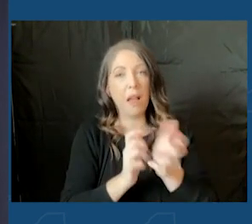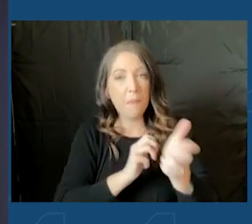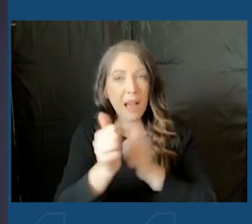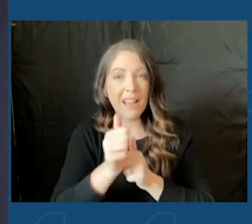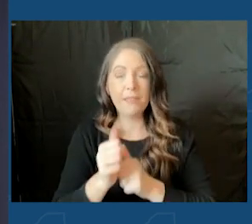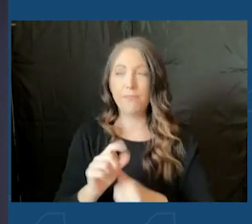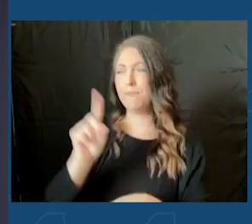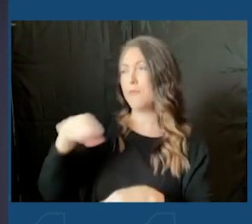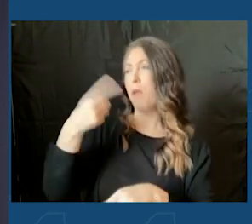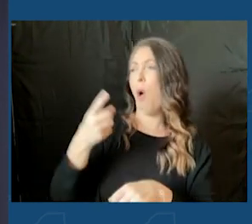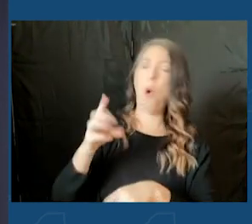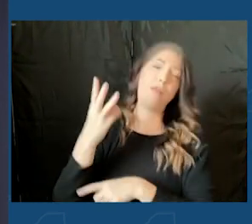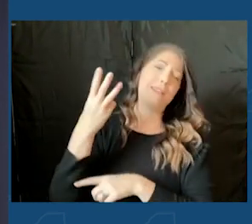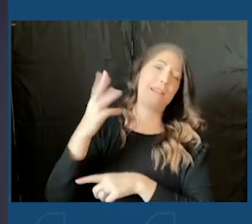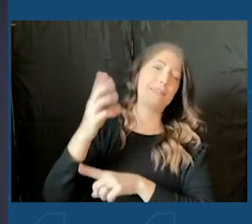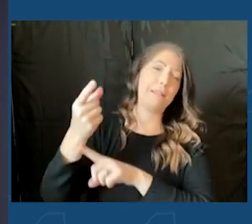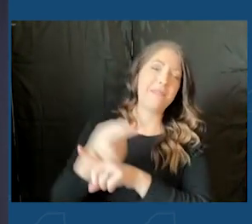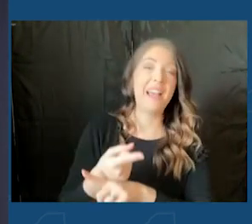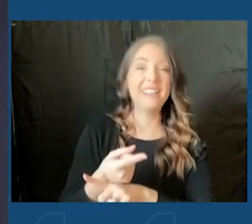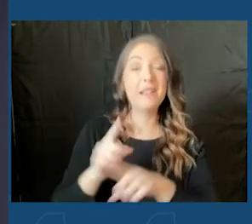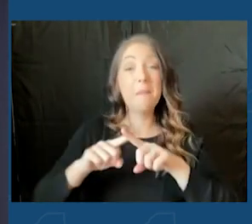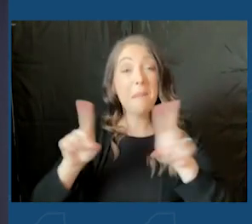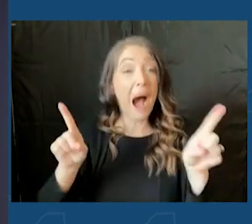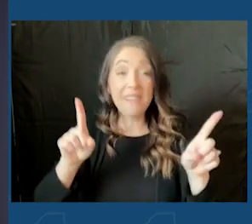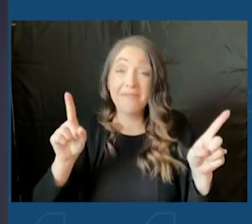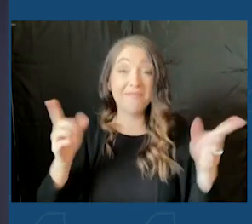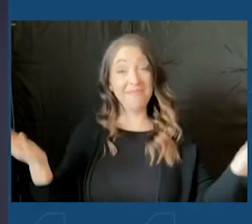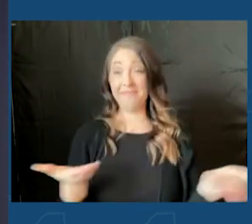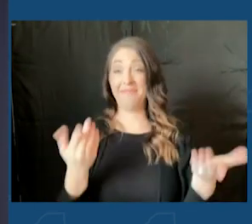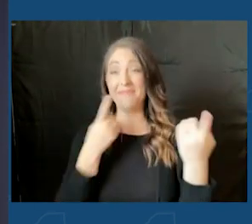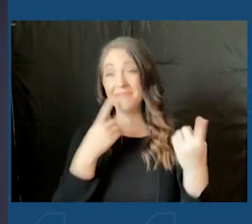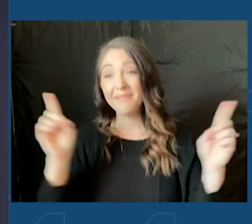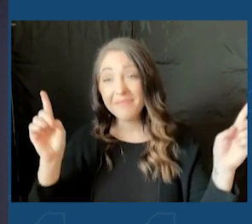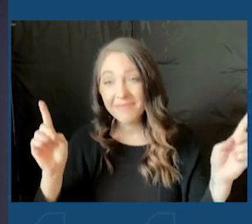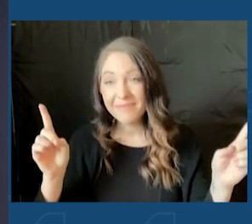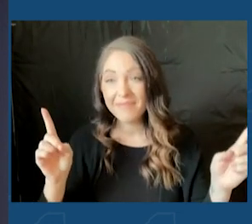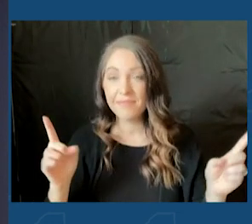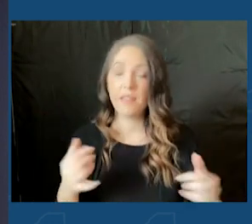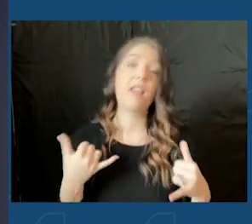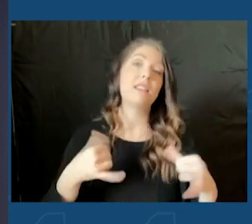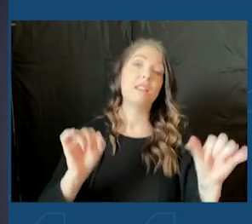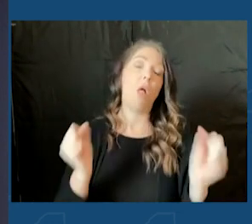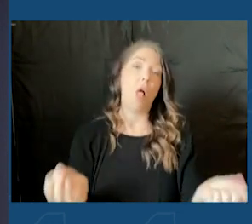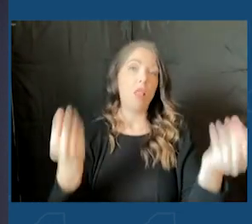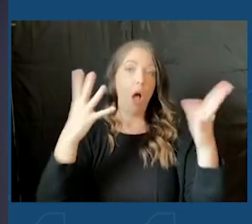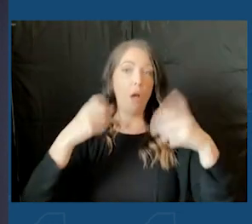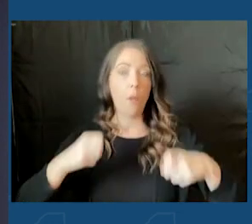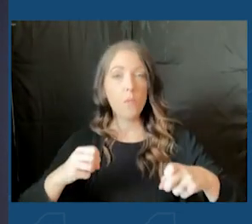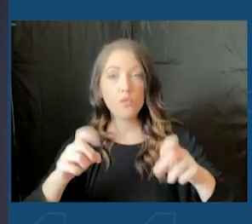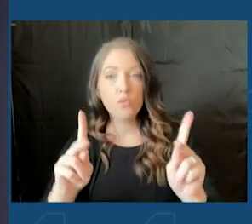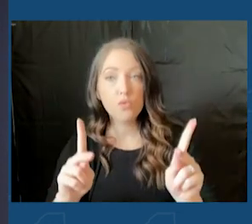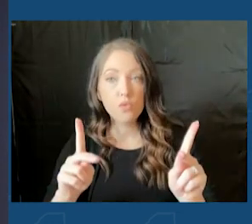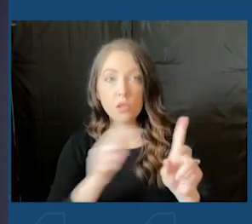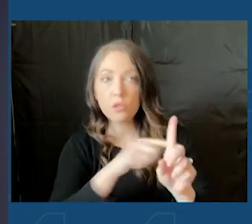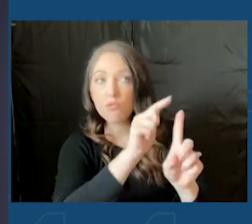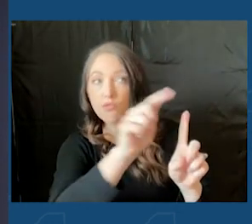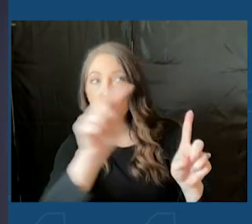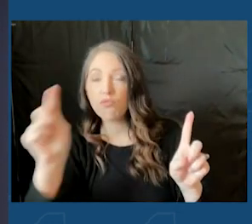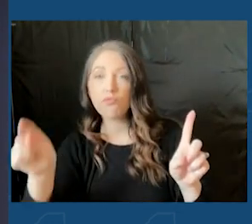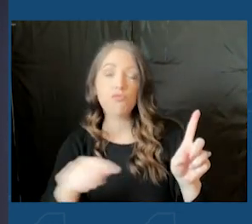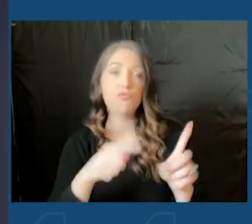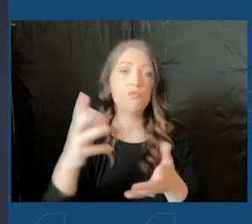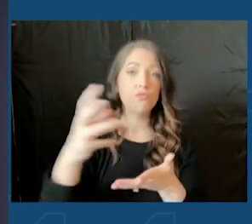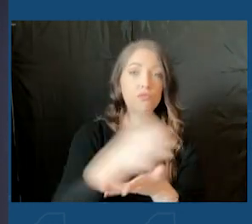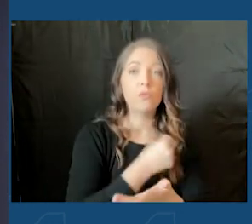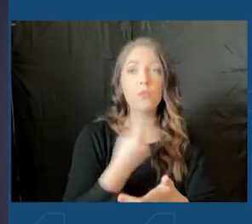months, but we're here. And there's still a lot of opportunities out there, and we've really got some work